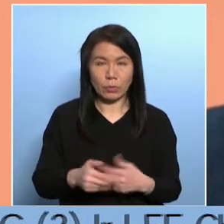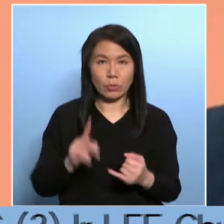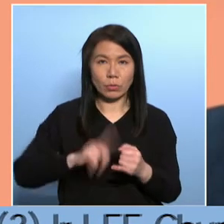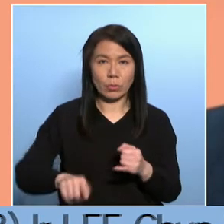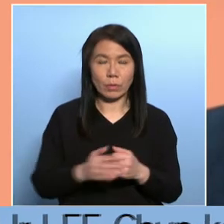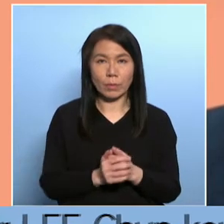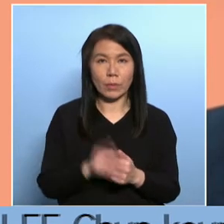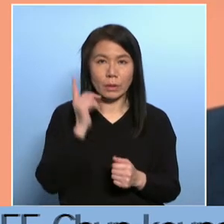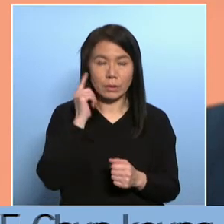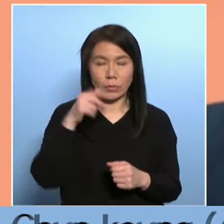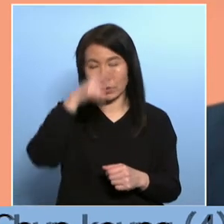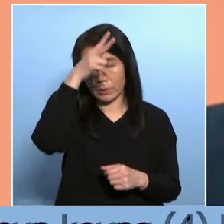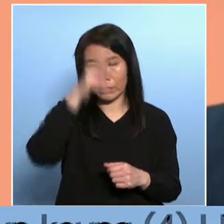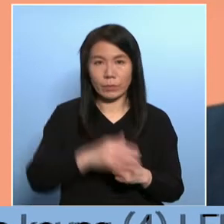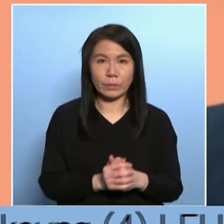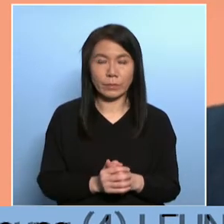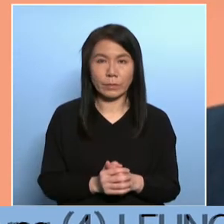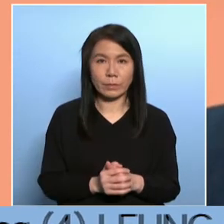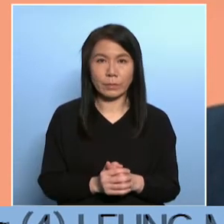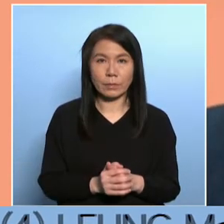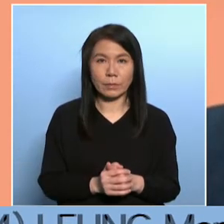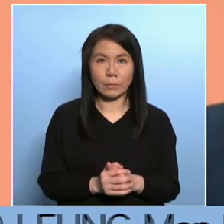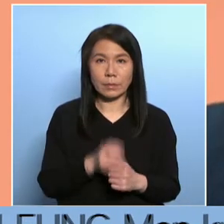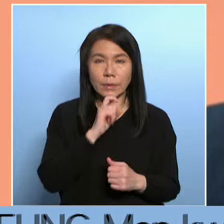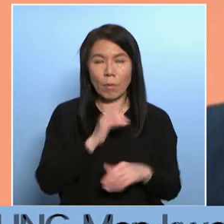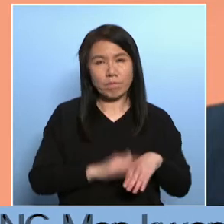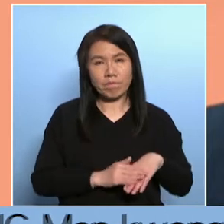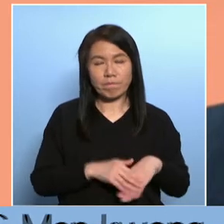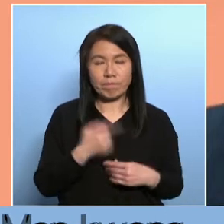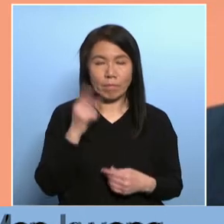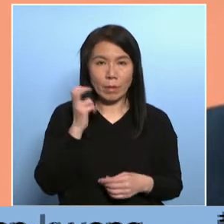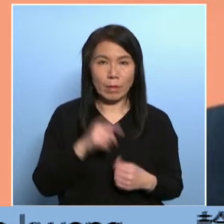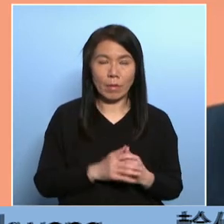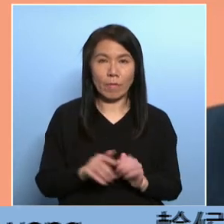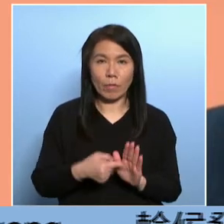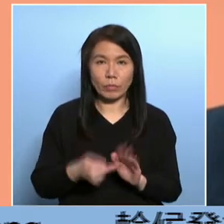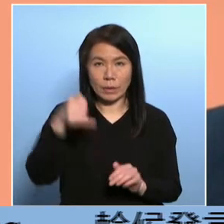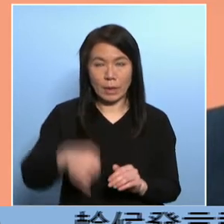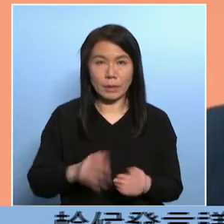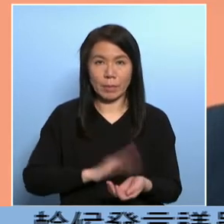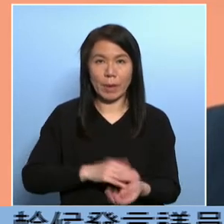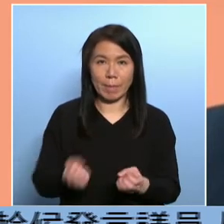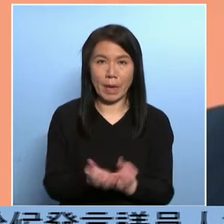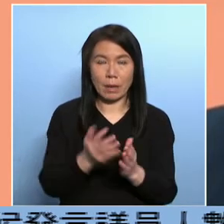deliver supplies. This will surely help to calm the nerves of Hong Kongers.